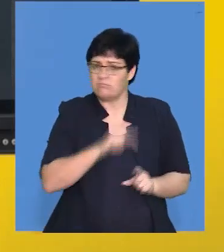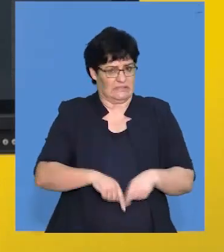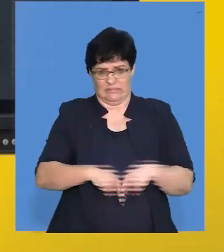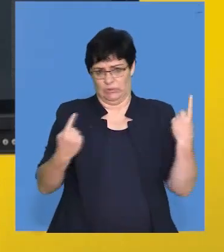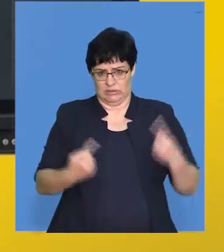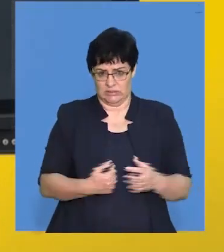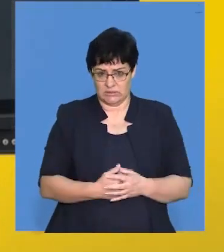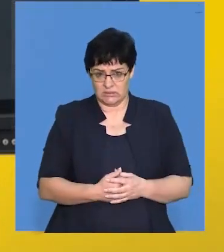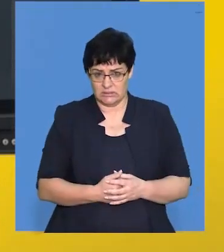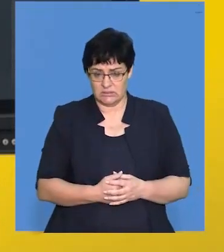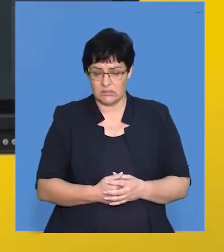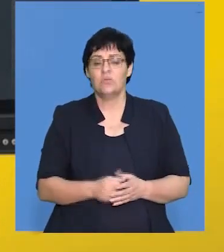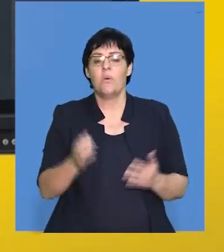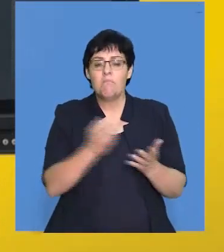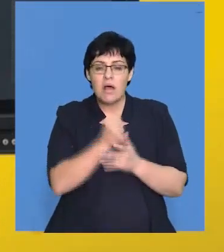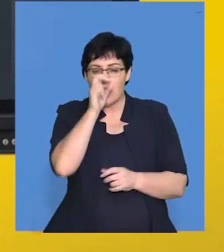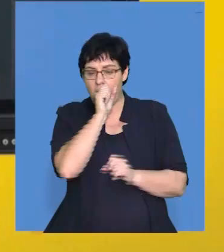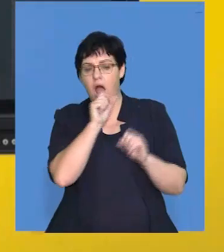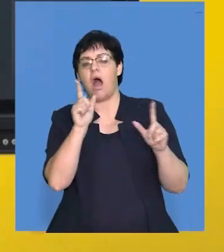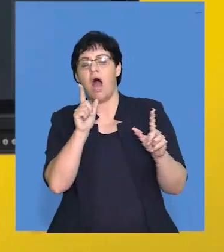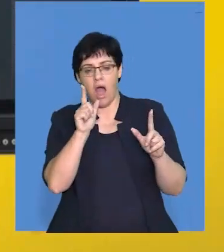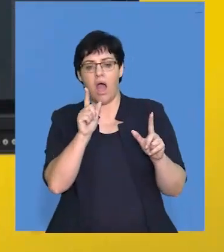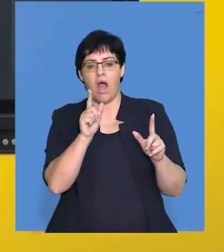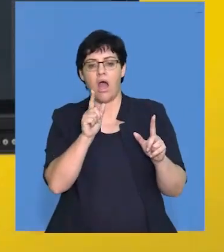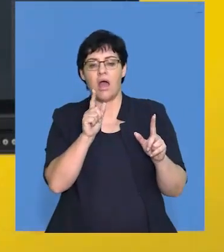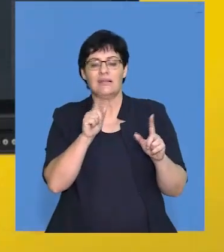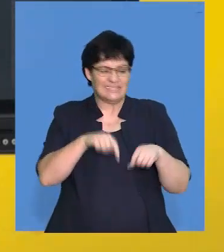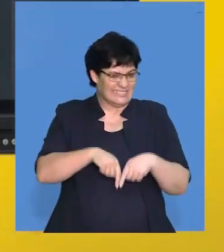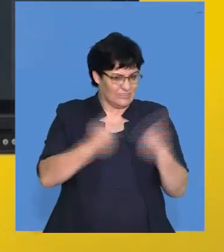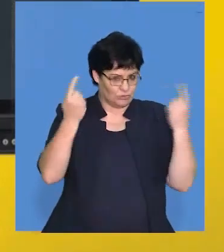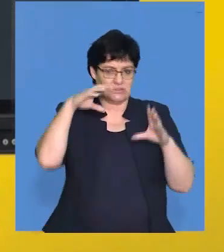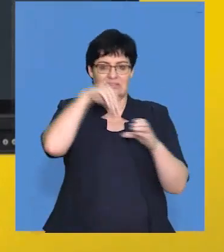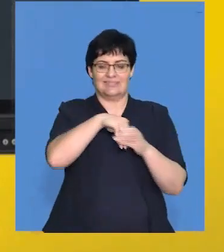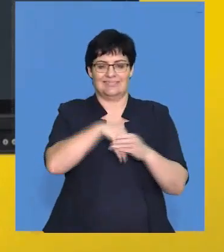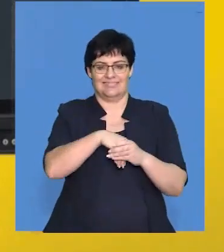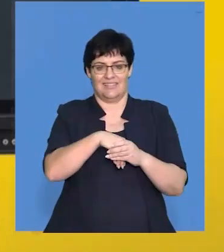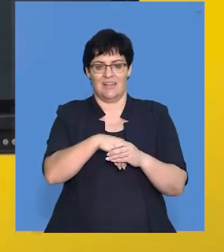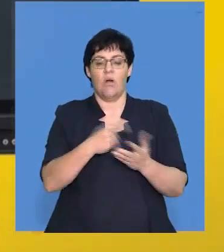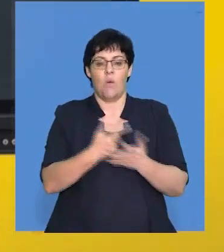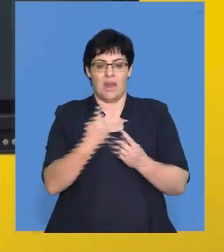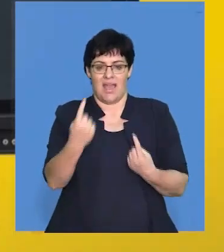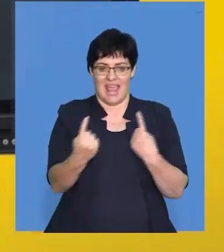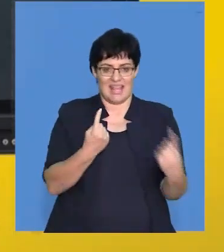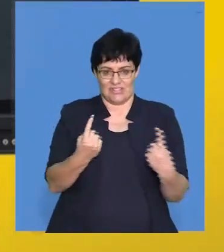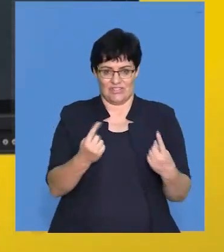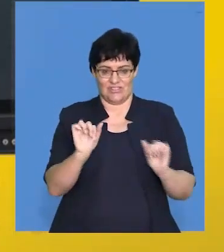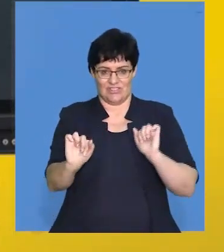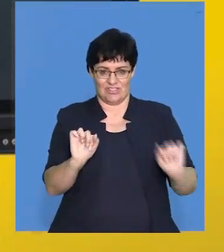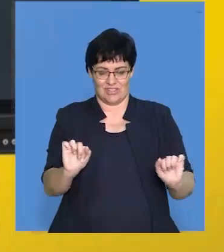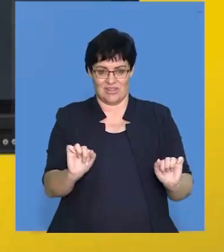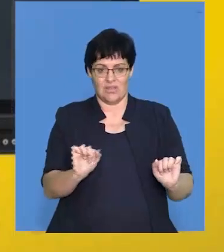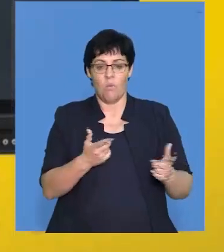us as it does to you. You need to realize that there are different dynamics when it comes to each of